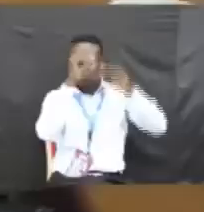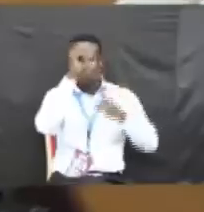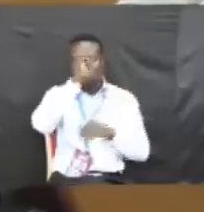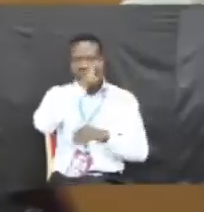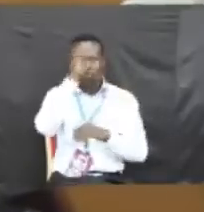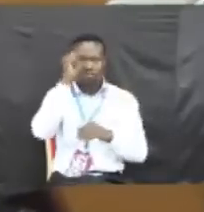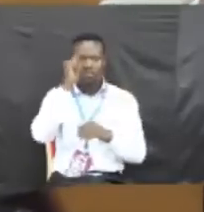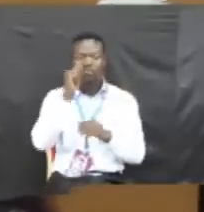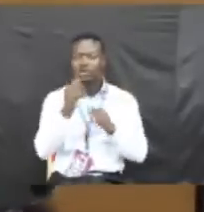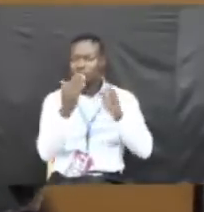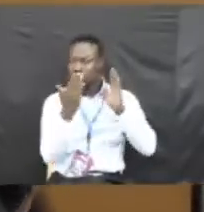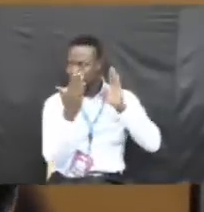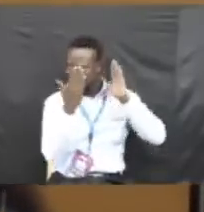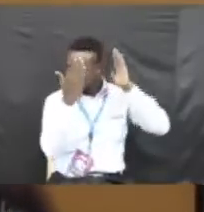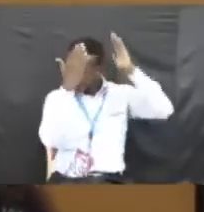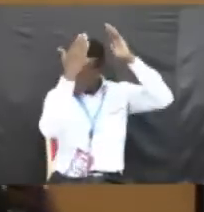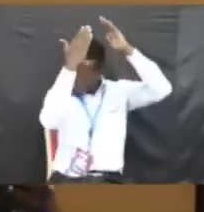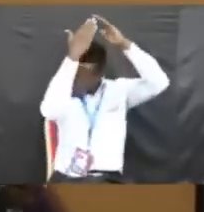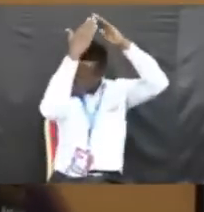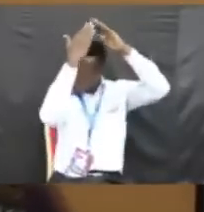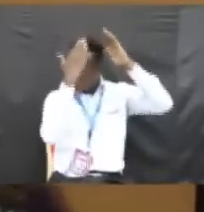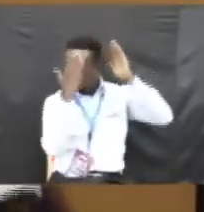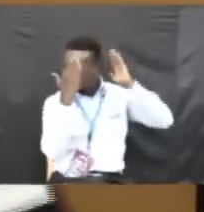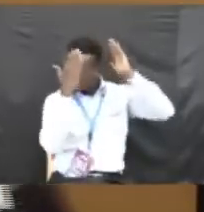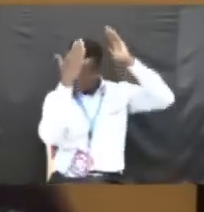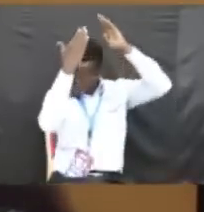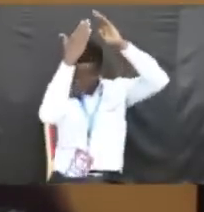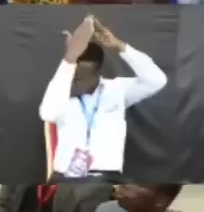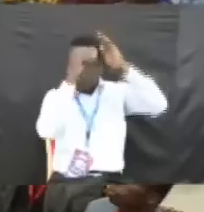Archbishop Anglican Church.